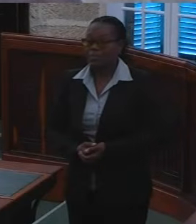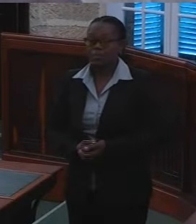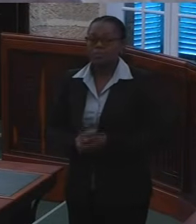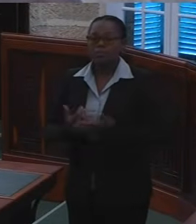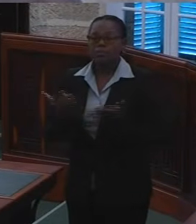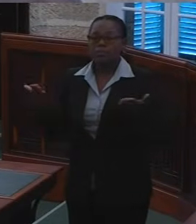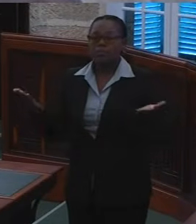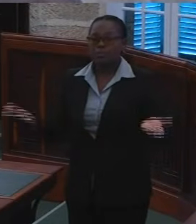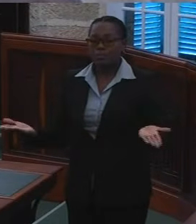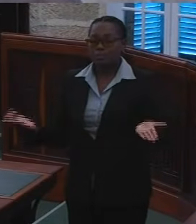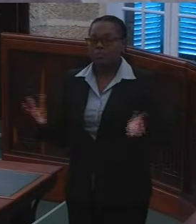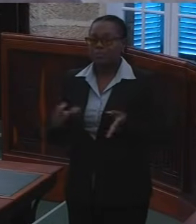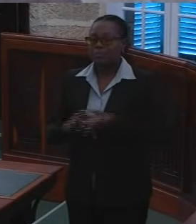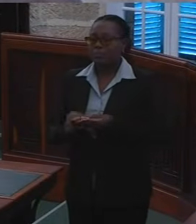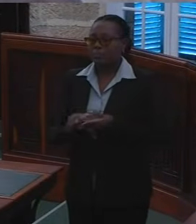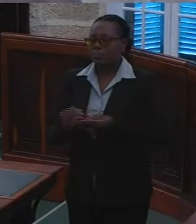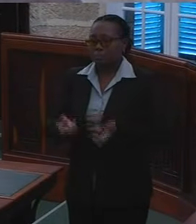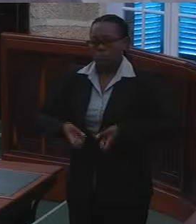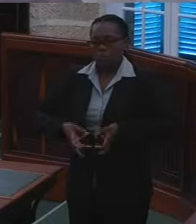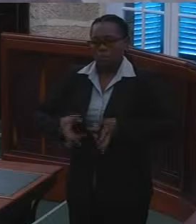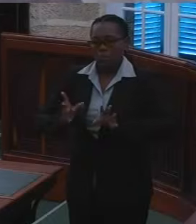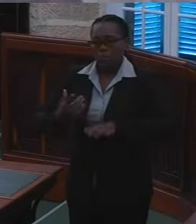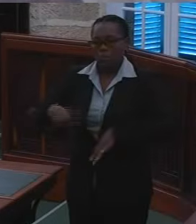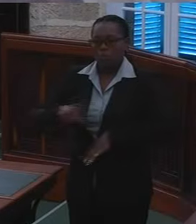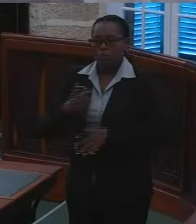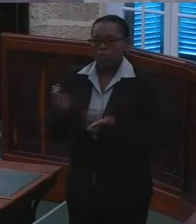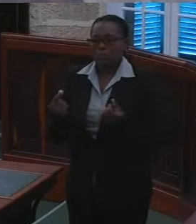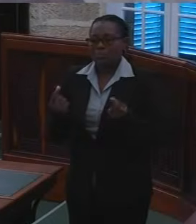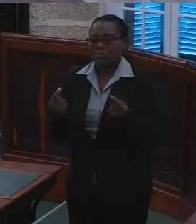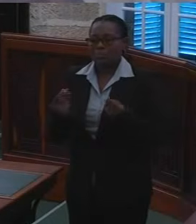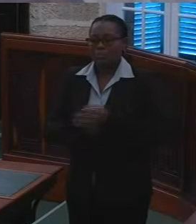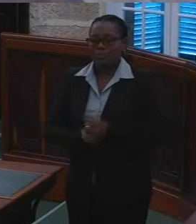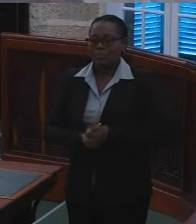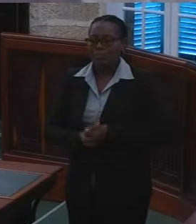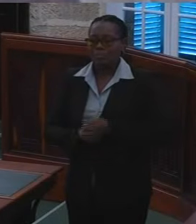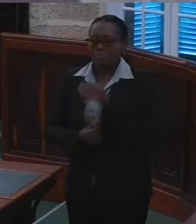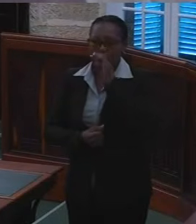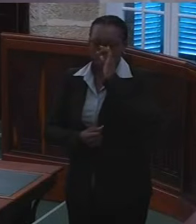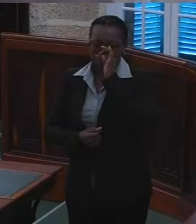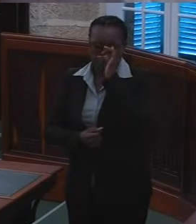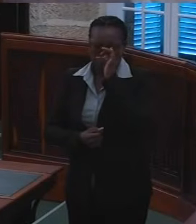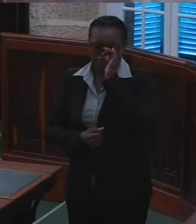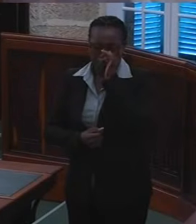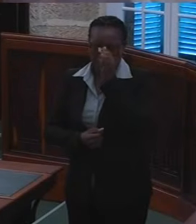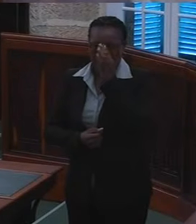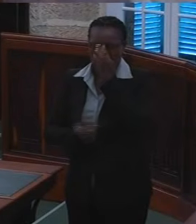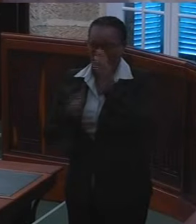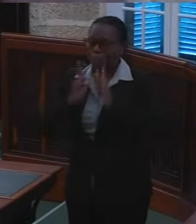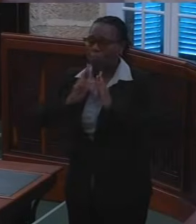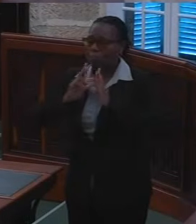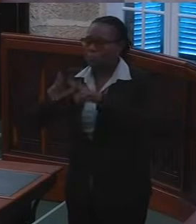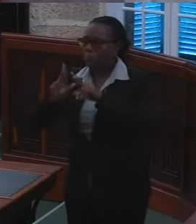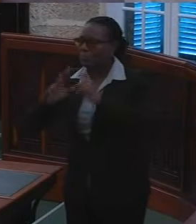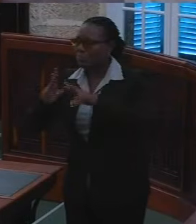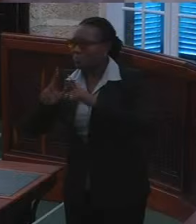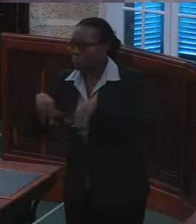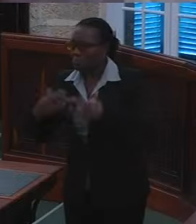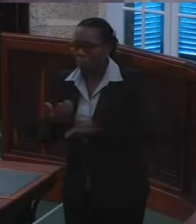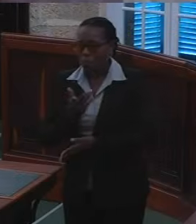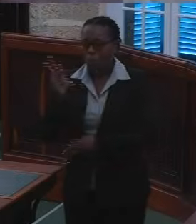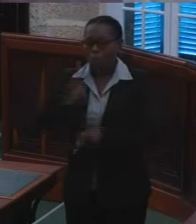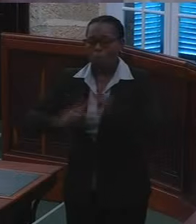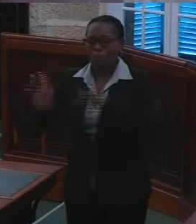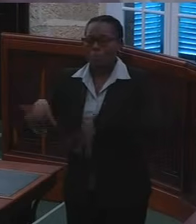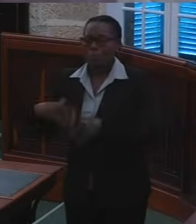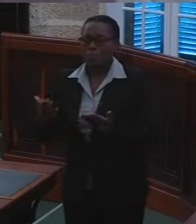And it allows us to do our reporting internally. It allows us to carry those persons who may be